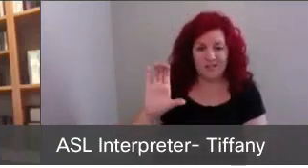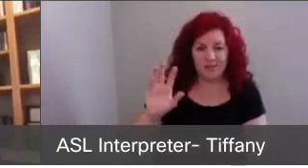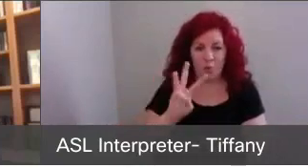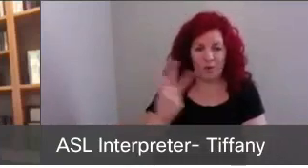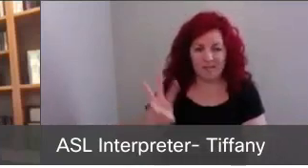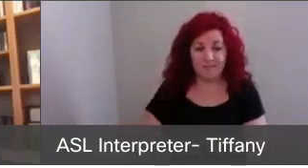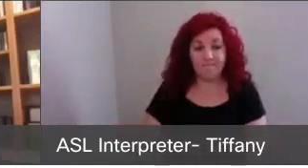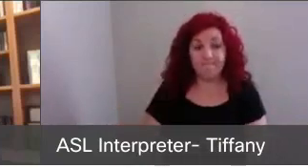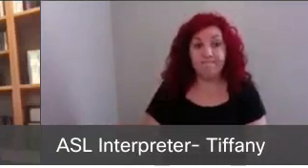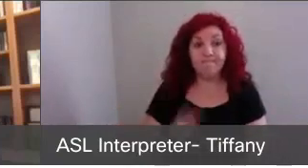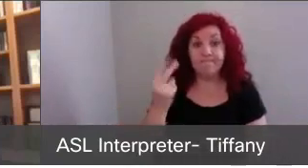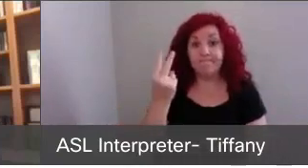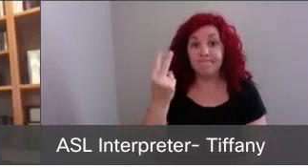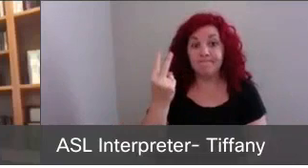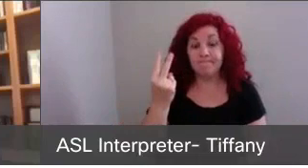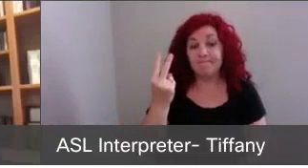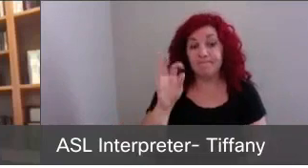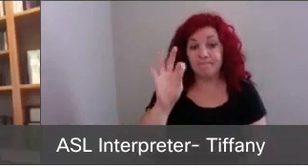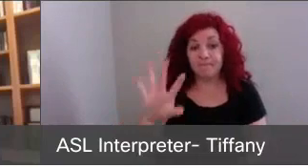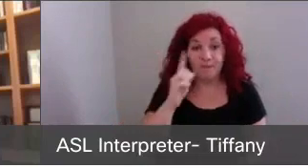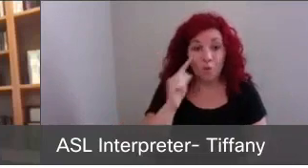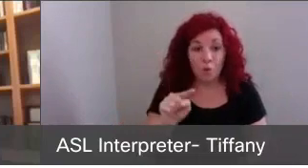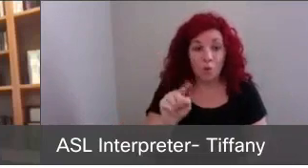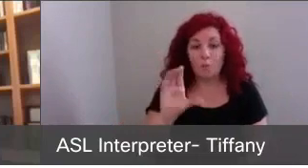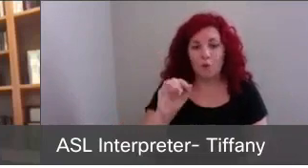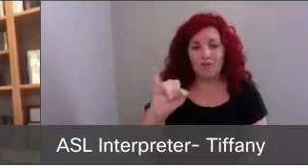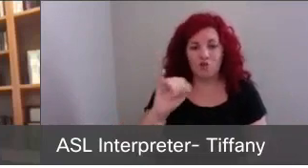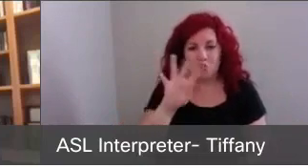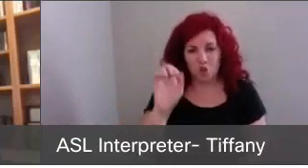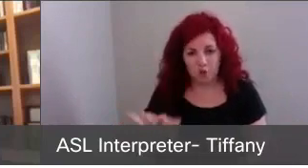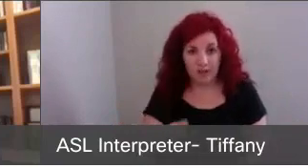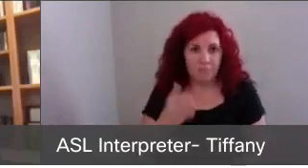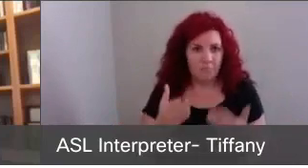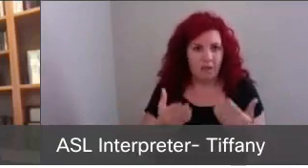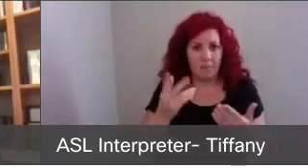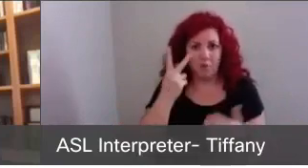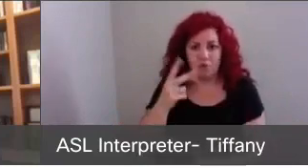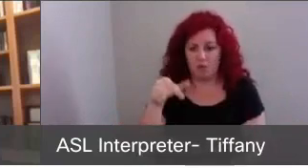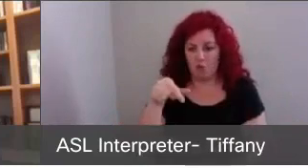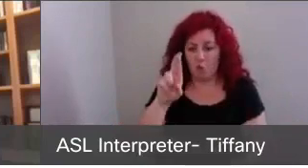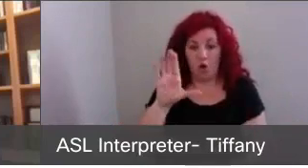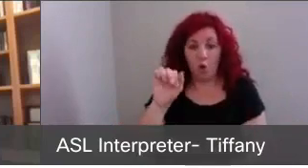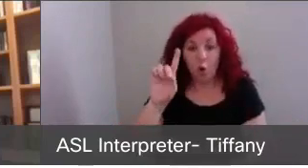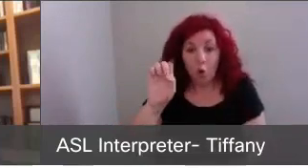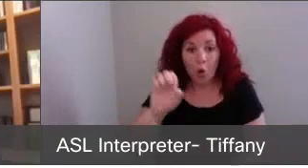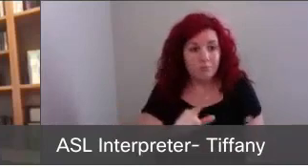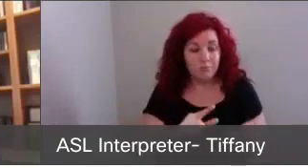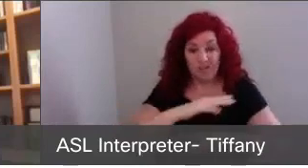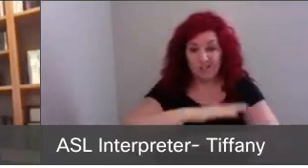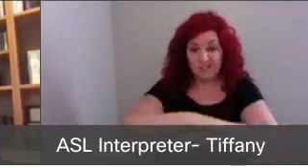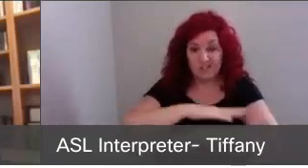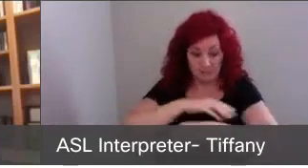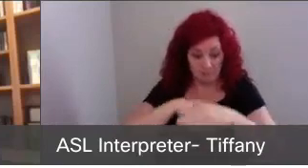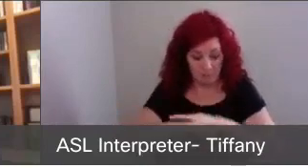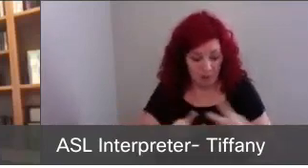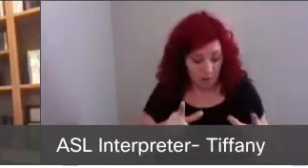The second piece that we have currently for you today is the Community of Interest Survey. You probably saw a QR code on the desk when you walked in today. If you were to